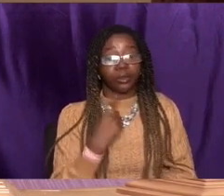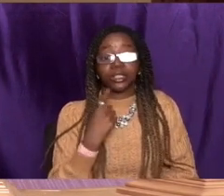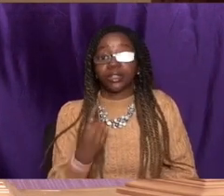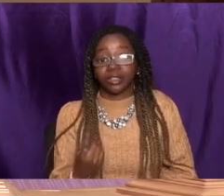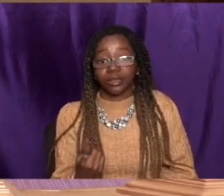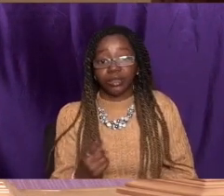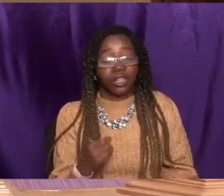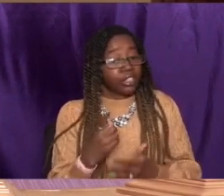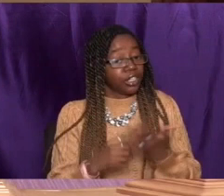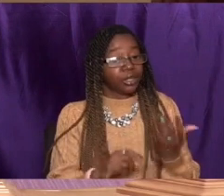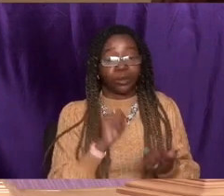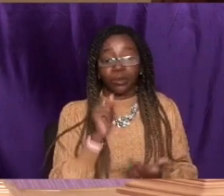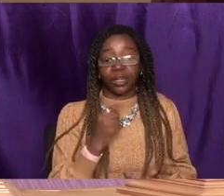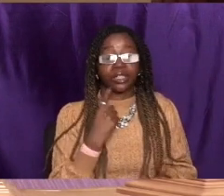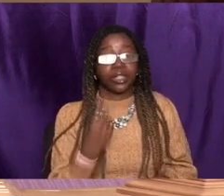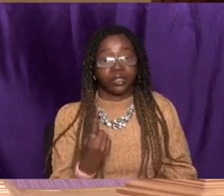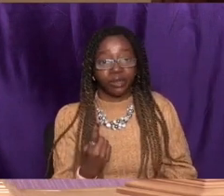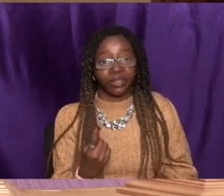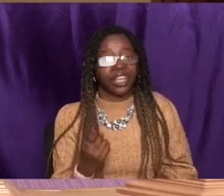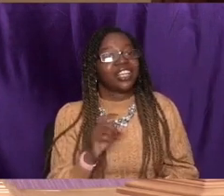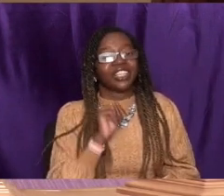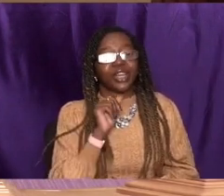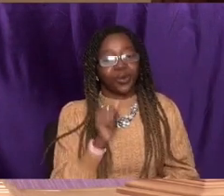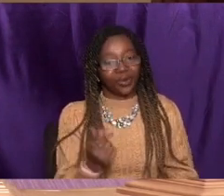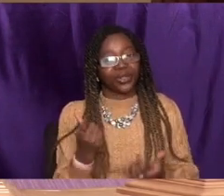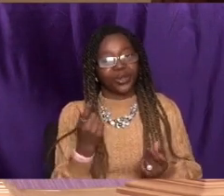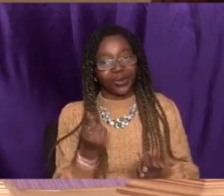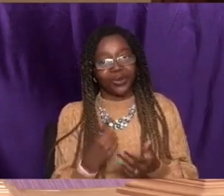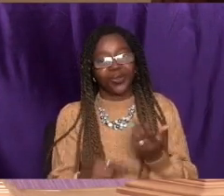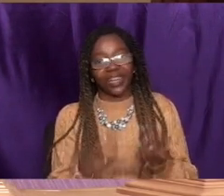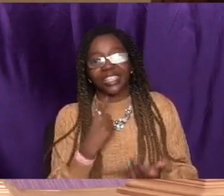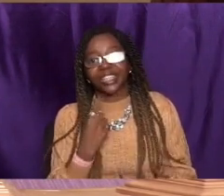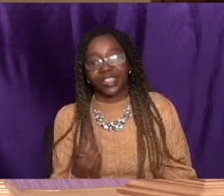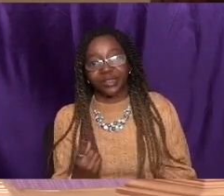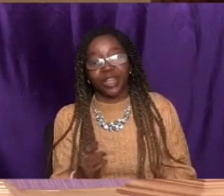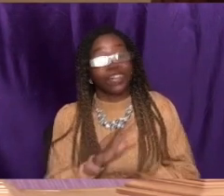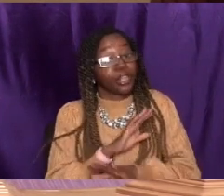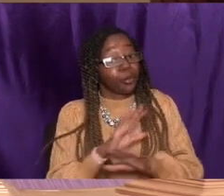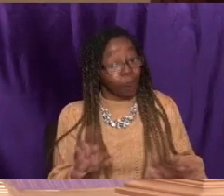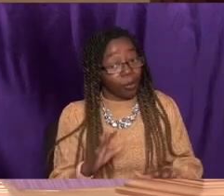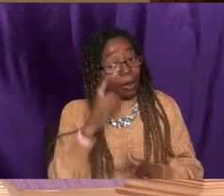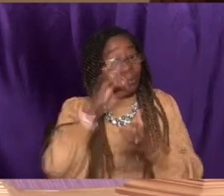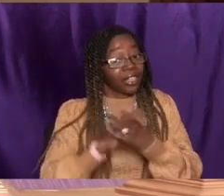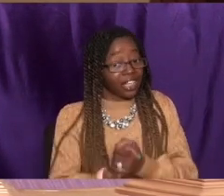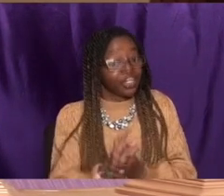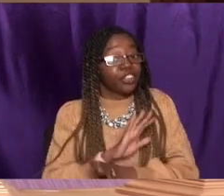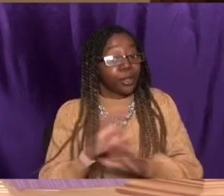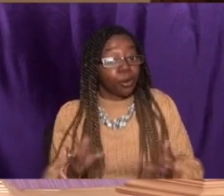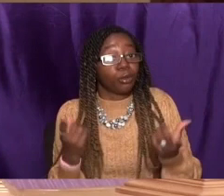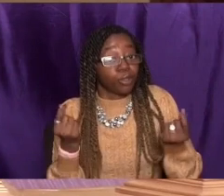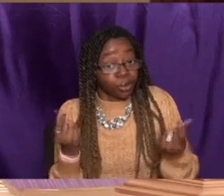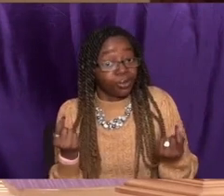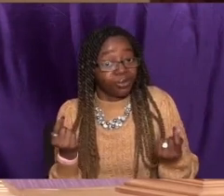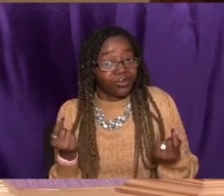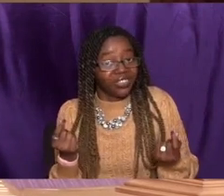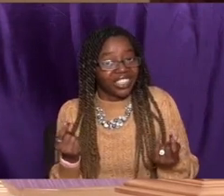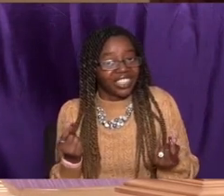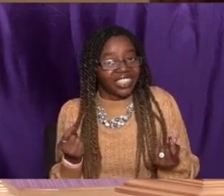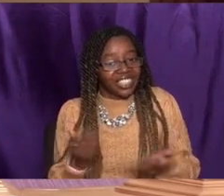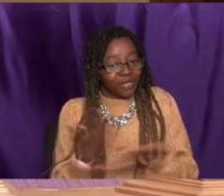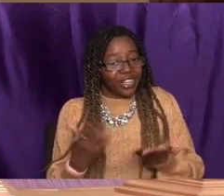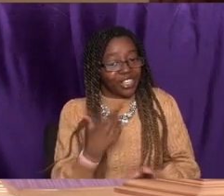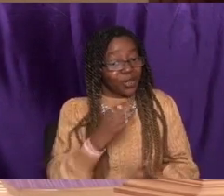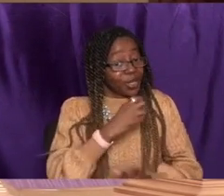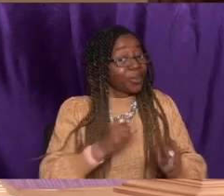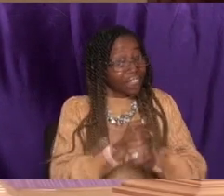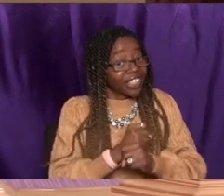won't do what I tell them. They won't do what I tell them. They won't believe. They won't do. You've been here 21